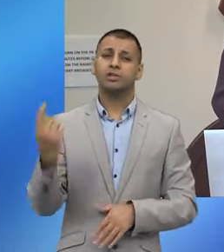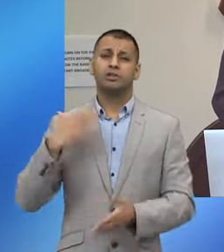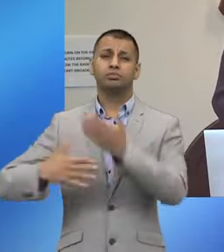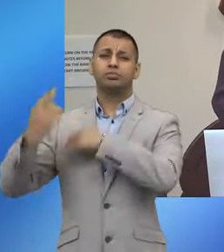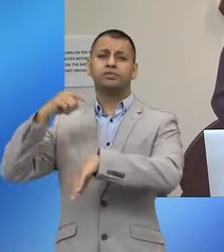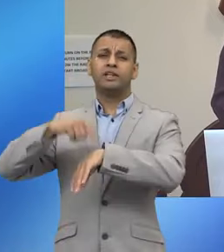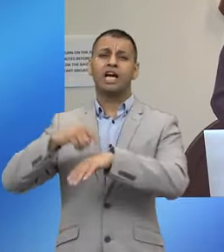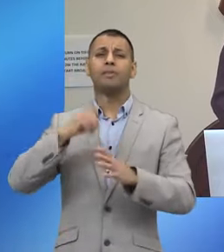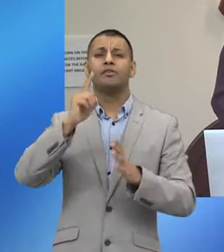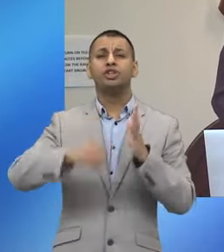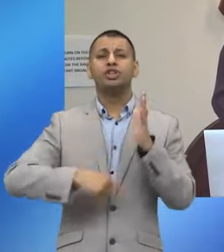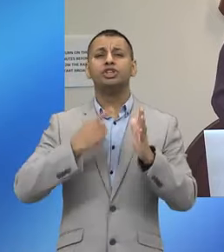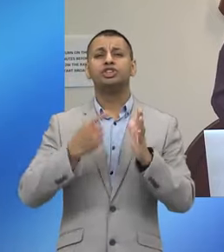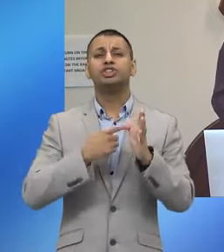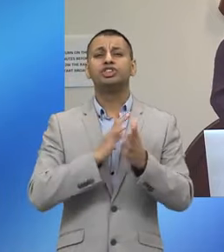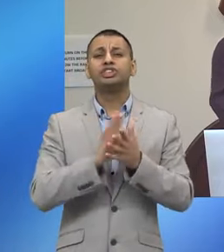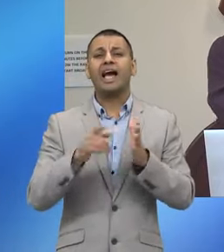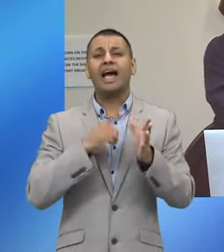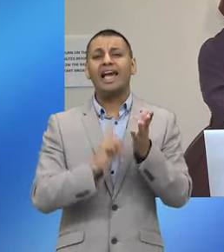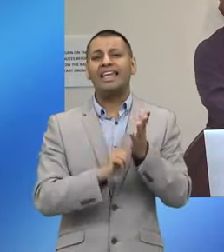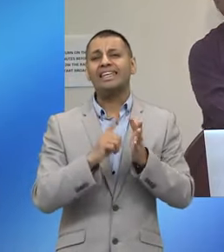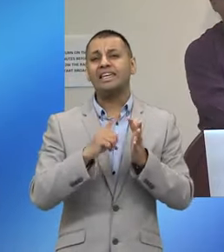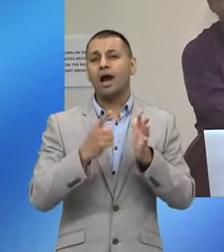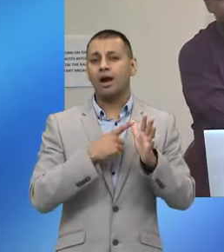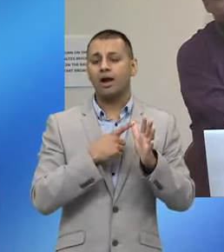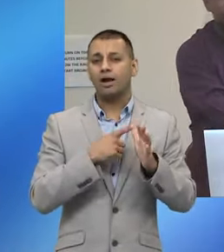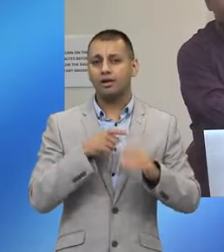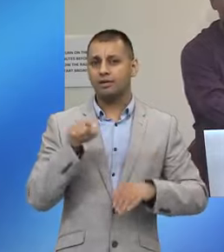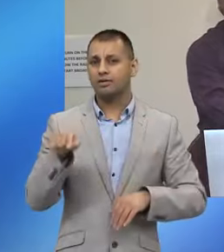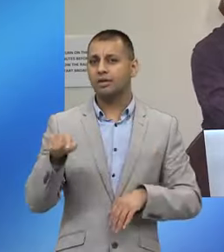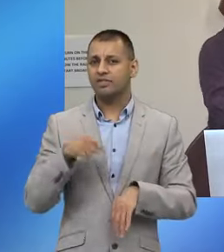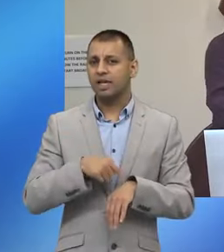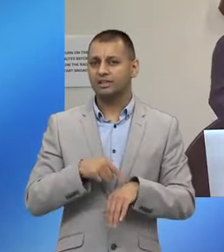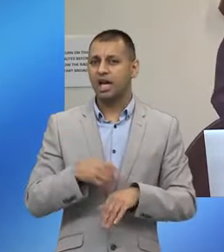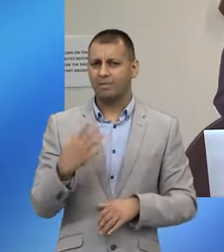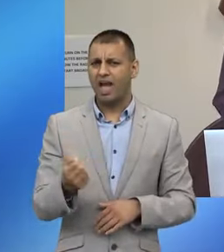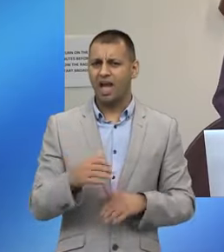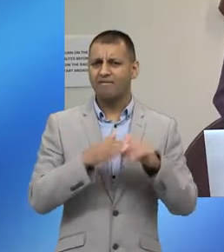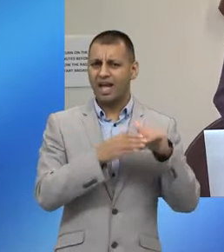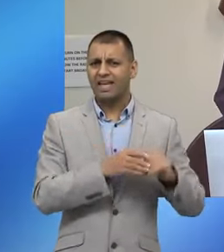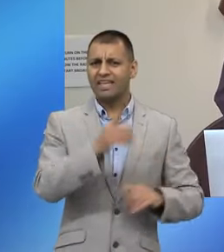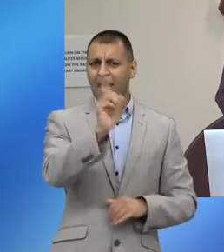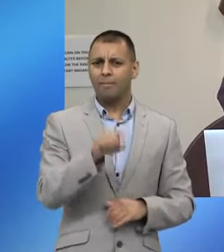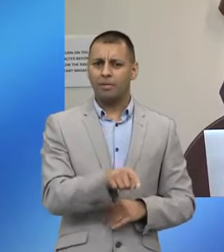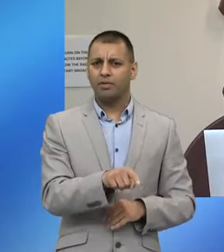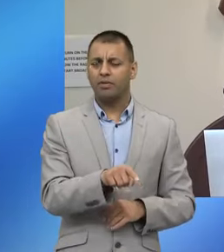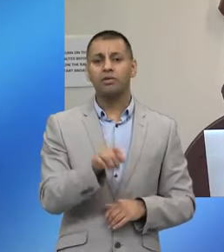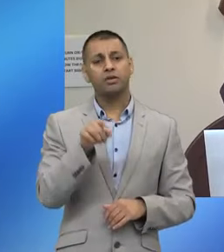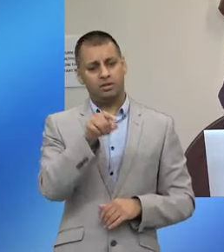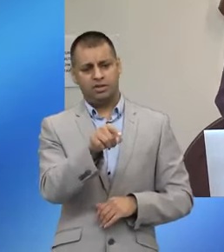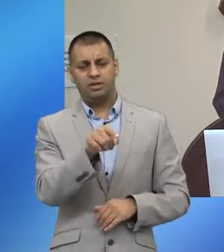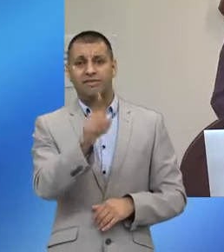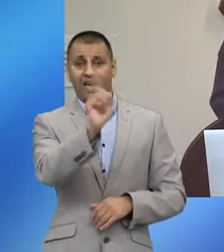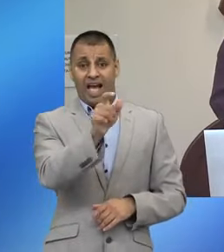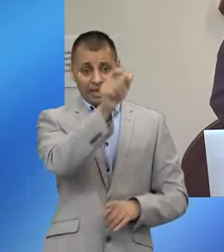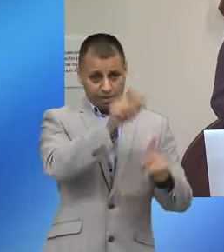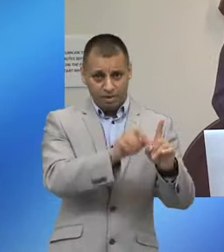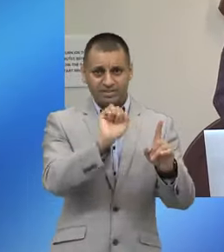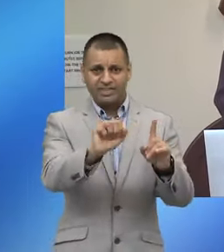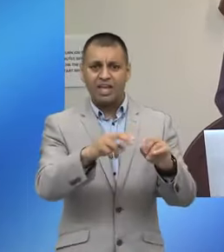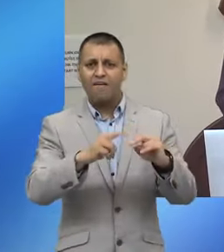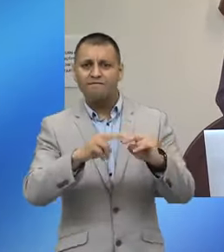times of Al-Jahiliyyah, there were handicapped people. And that time, the people who were the relatives of the handicapped,